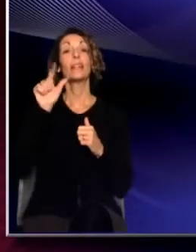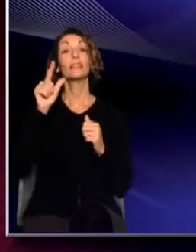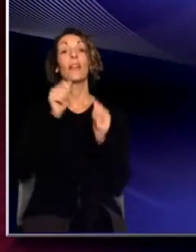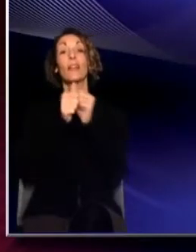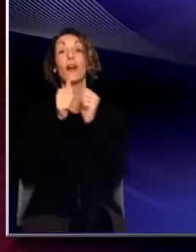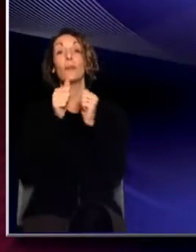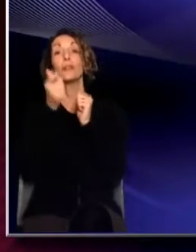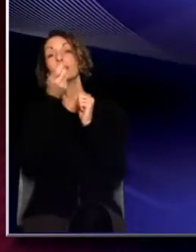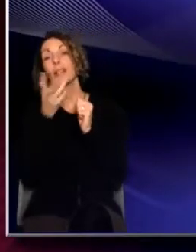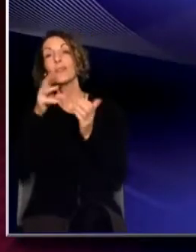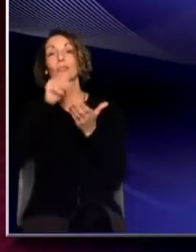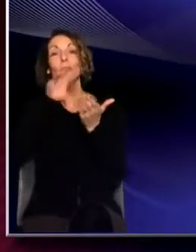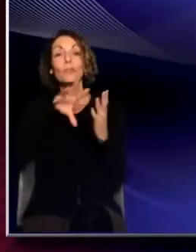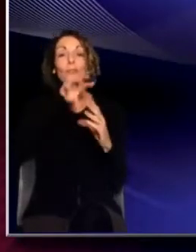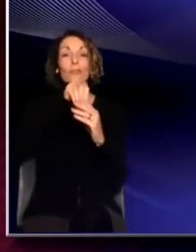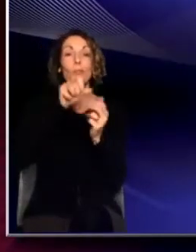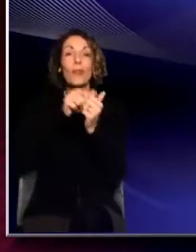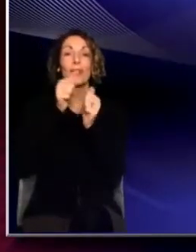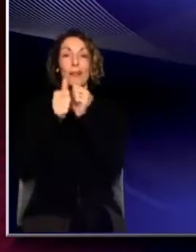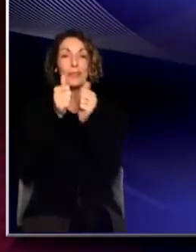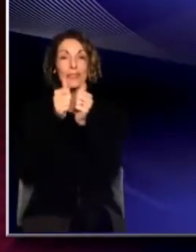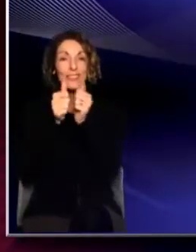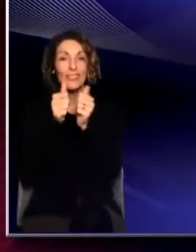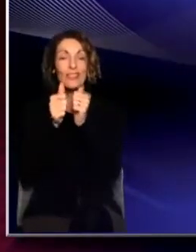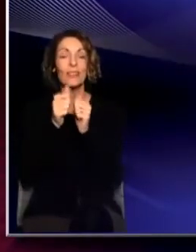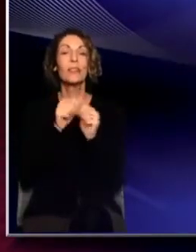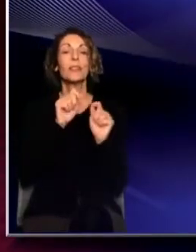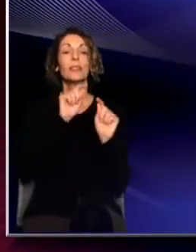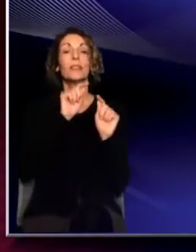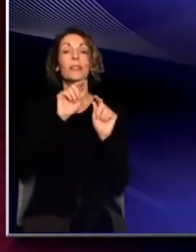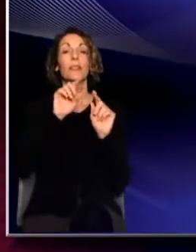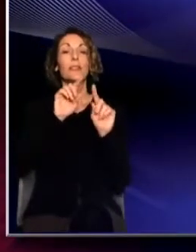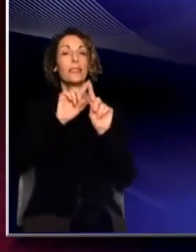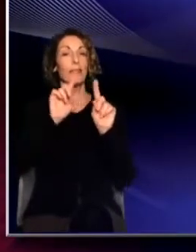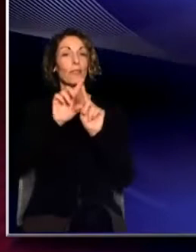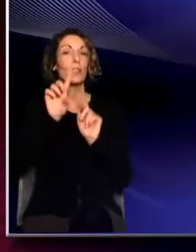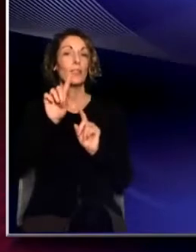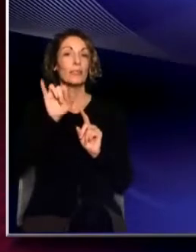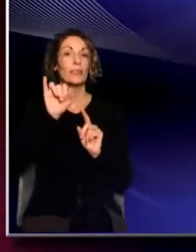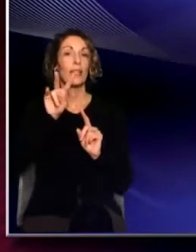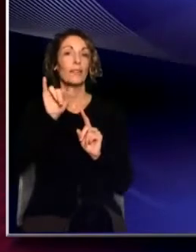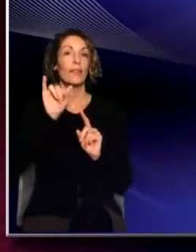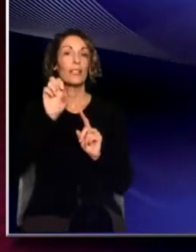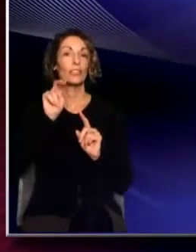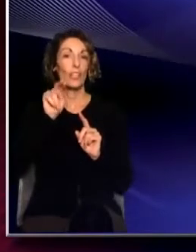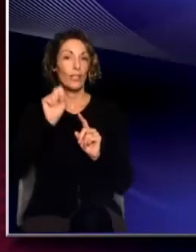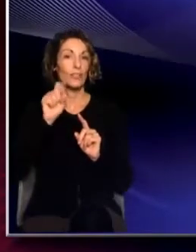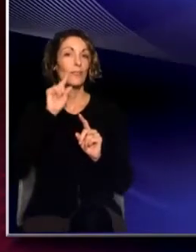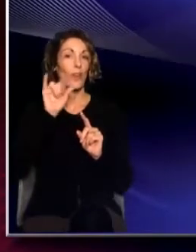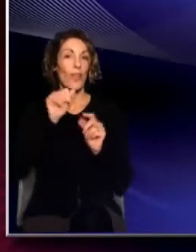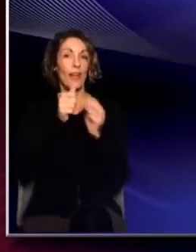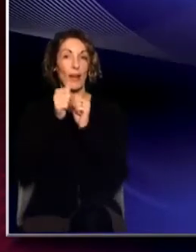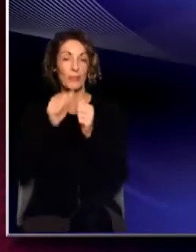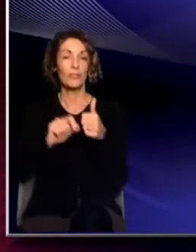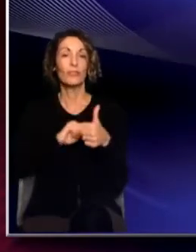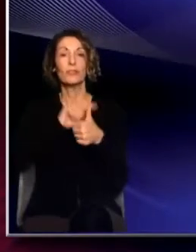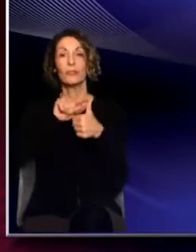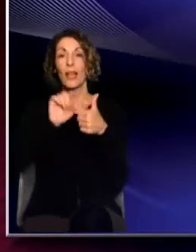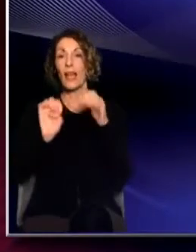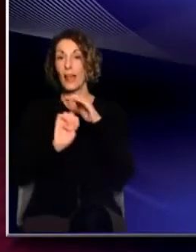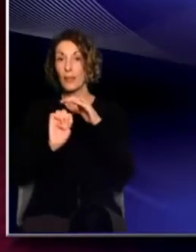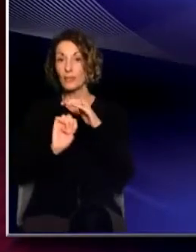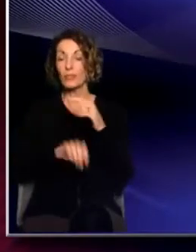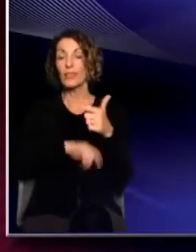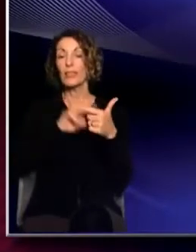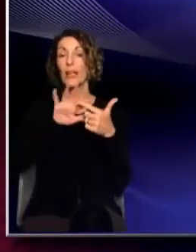students compete. There were different divisions for the competition. There was an elementary, middle school, high